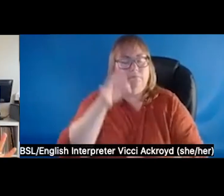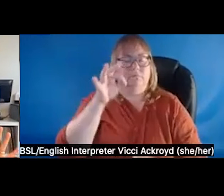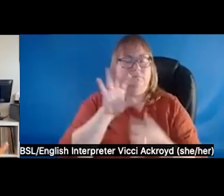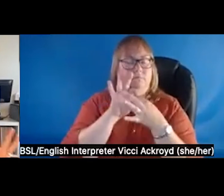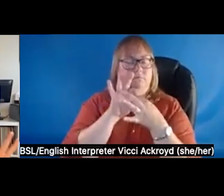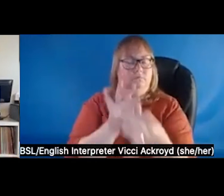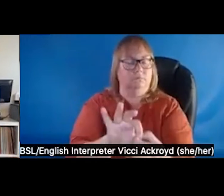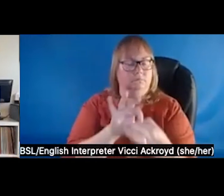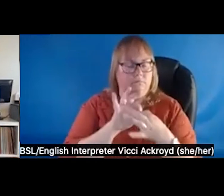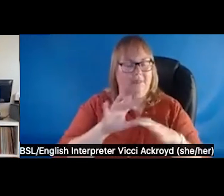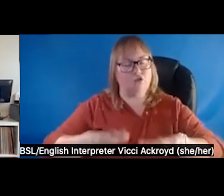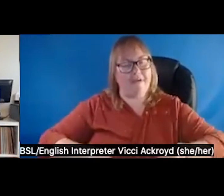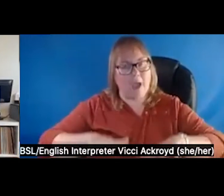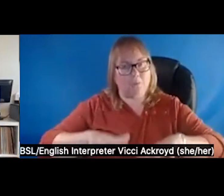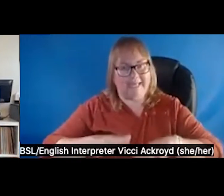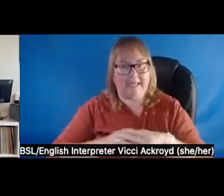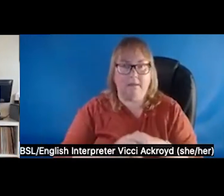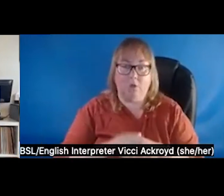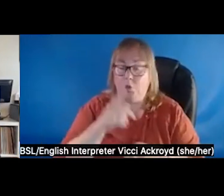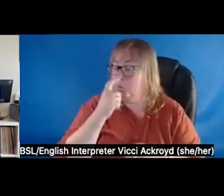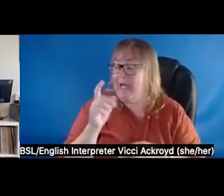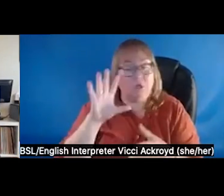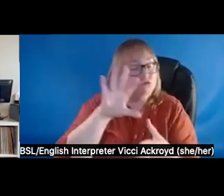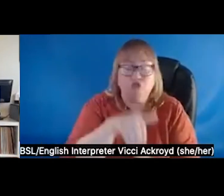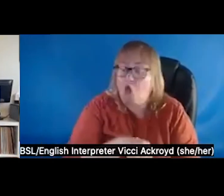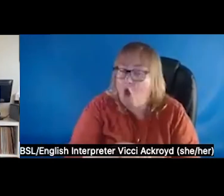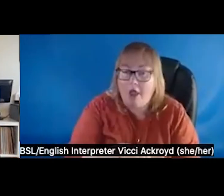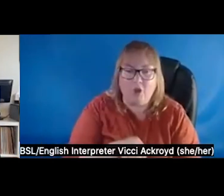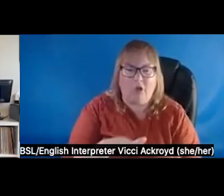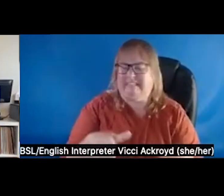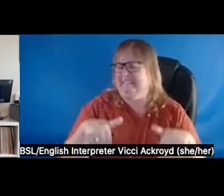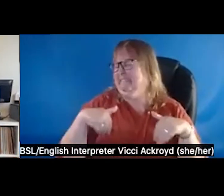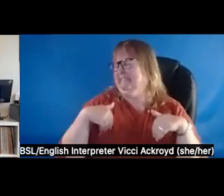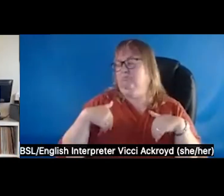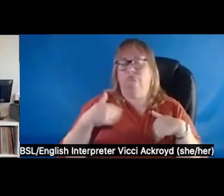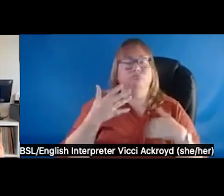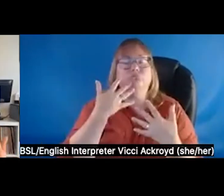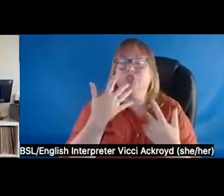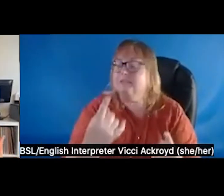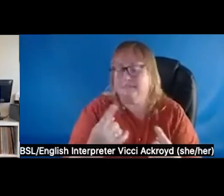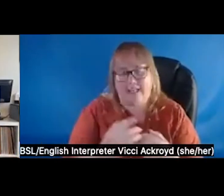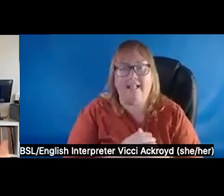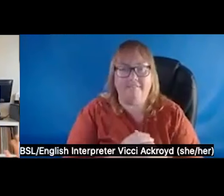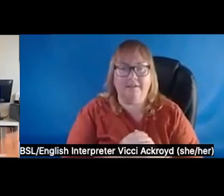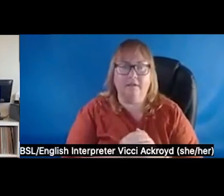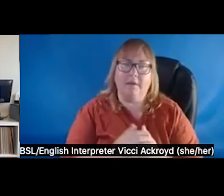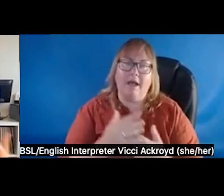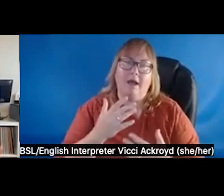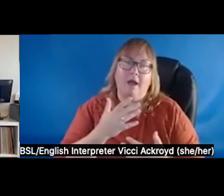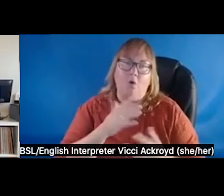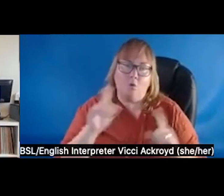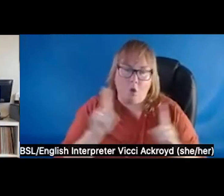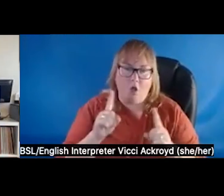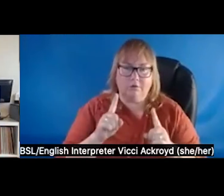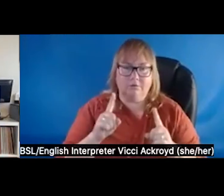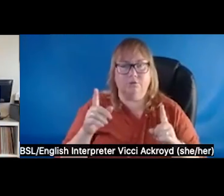than welcome to not take part in if you just want to lay low for a few minutes. But I kind of like to do it to kind of bring the room